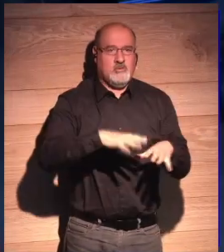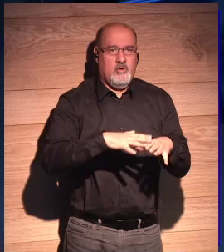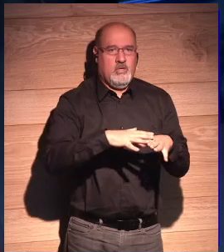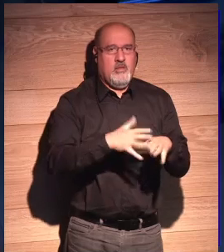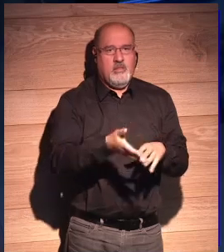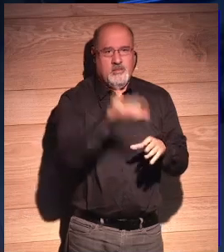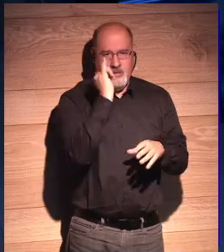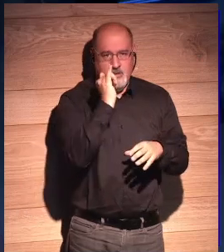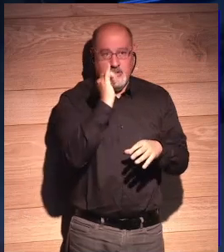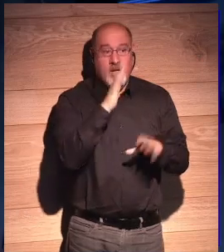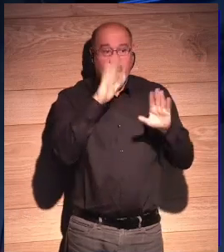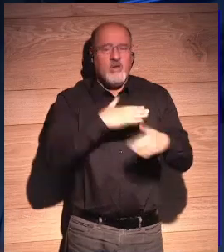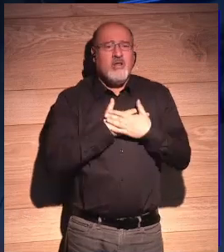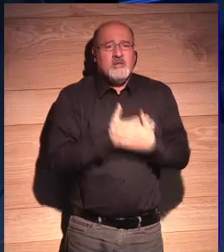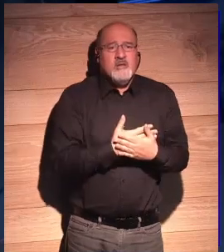horror.